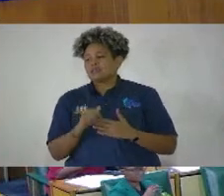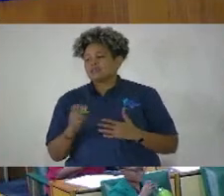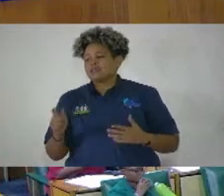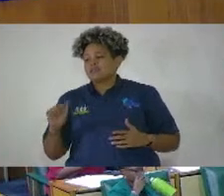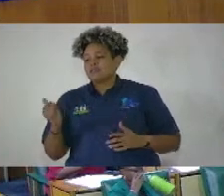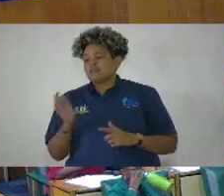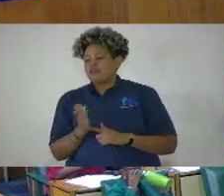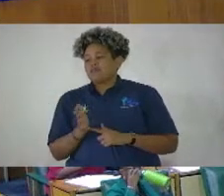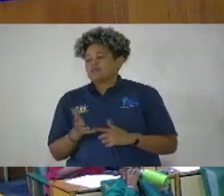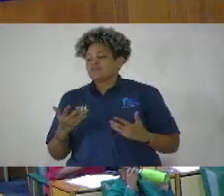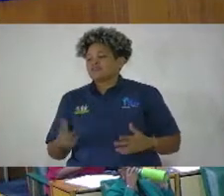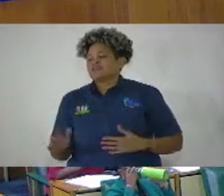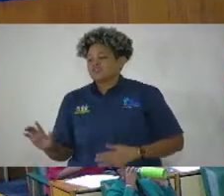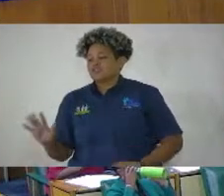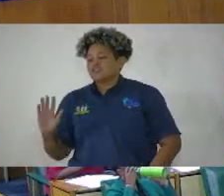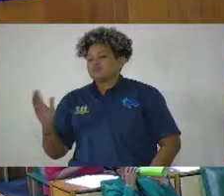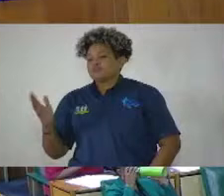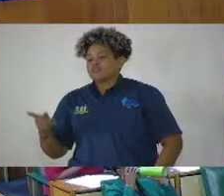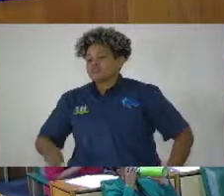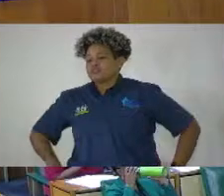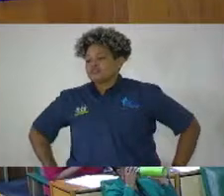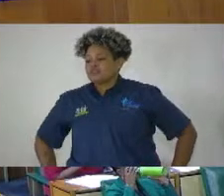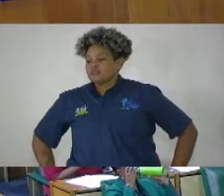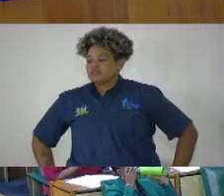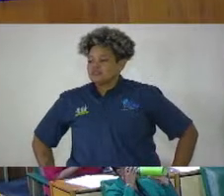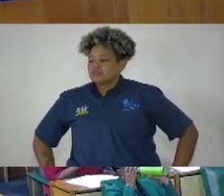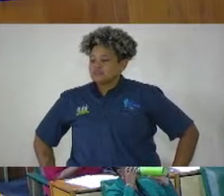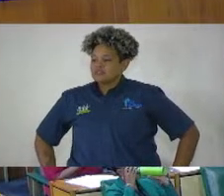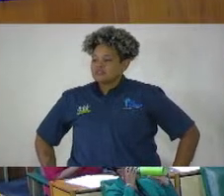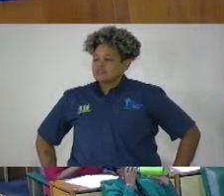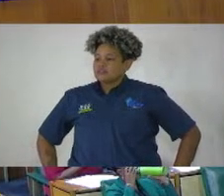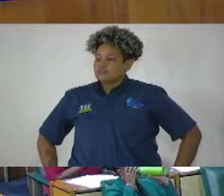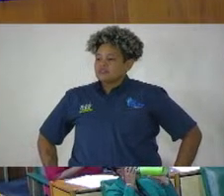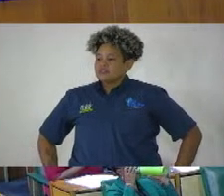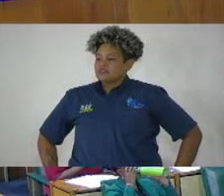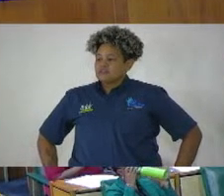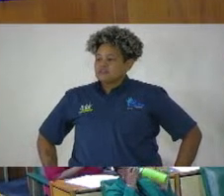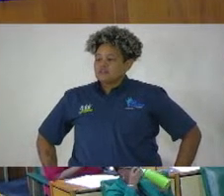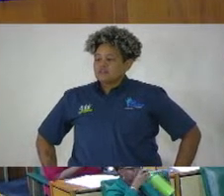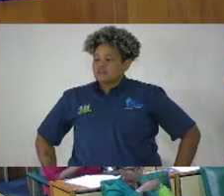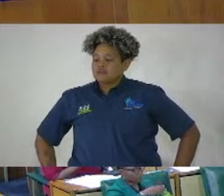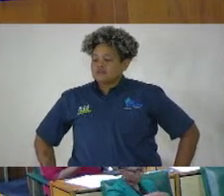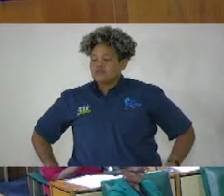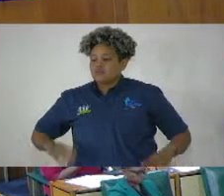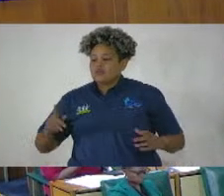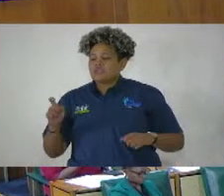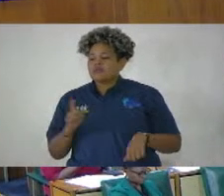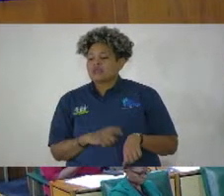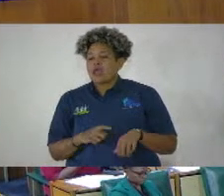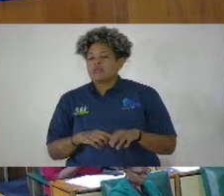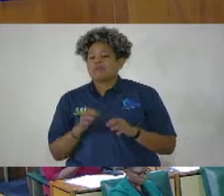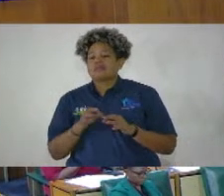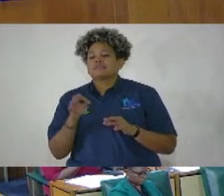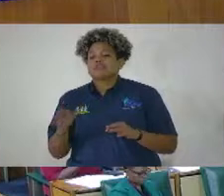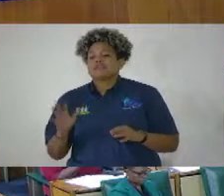5 minutes, he tells me, for completion. I therefore beg to move that his time be